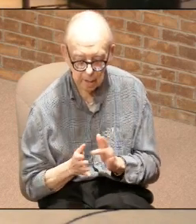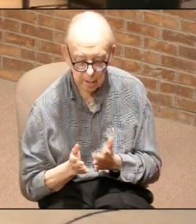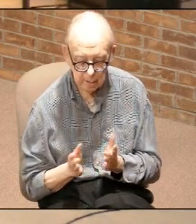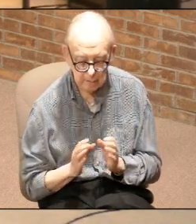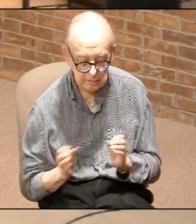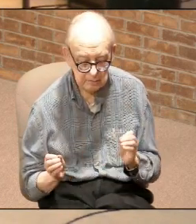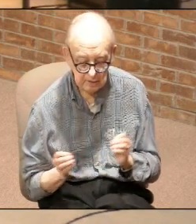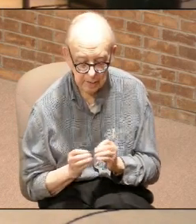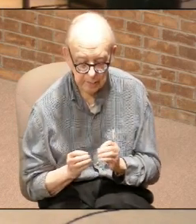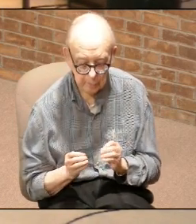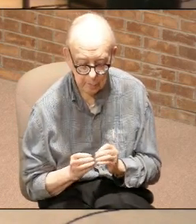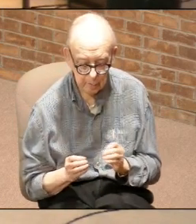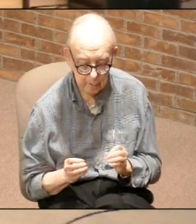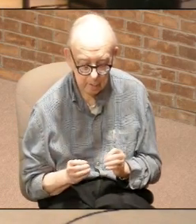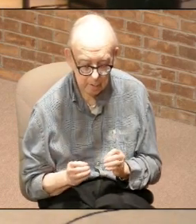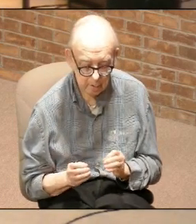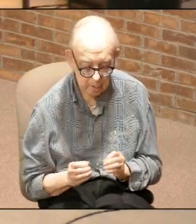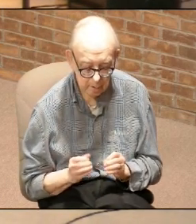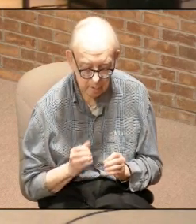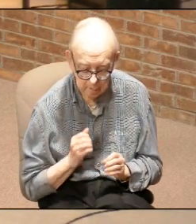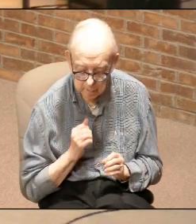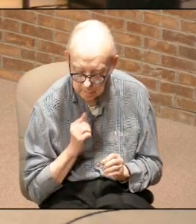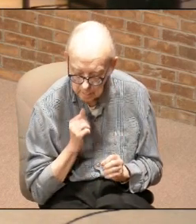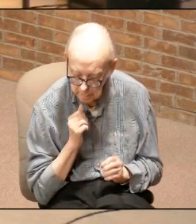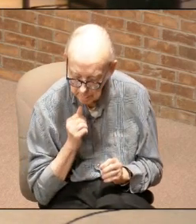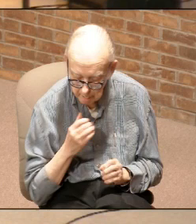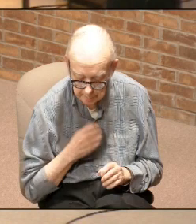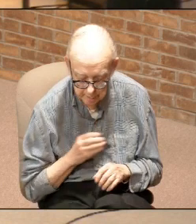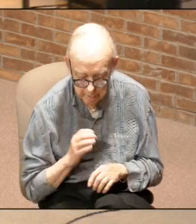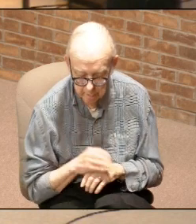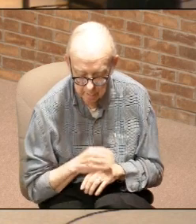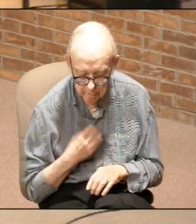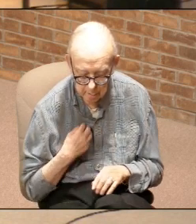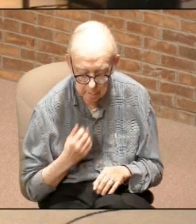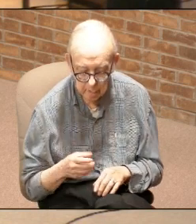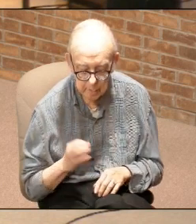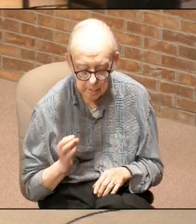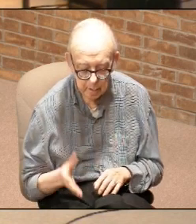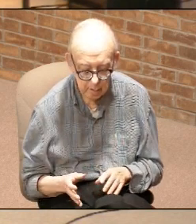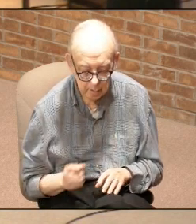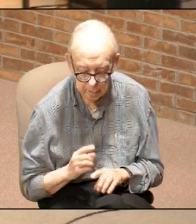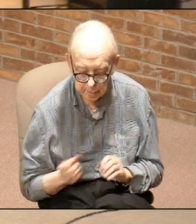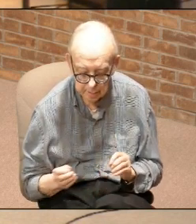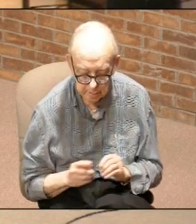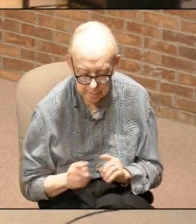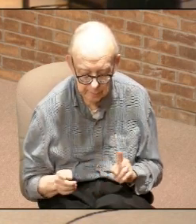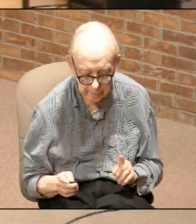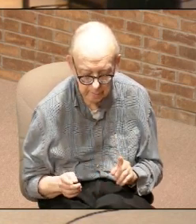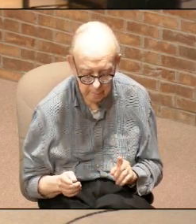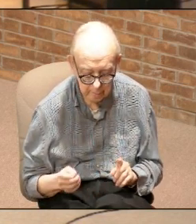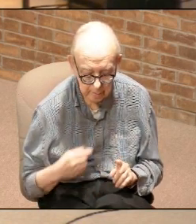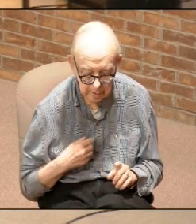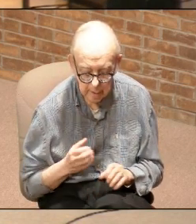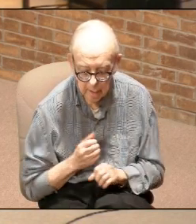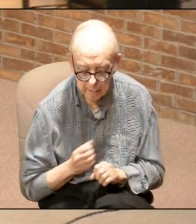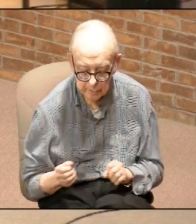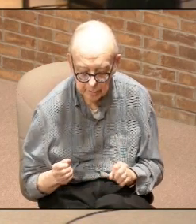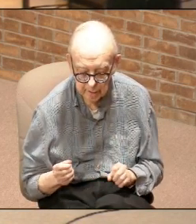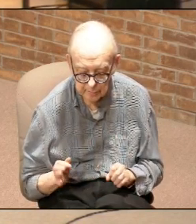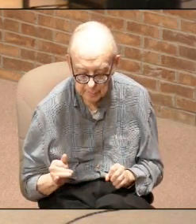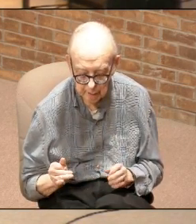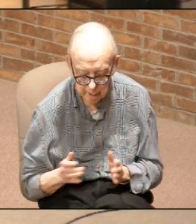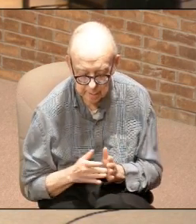nothing else not my church membership not me being a pastor or anything else i'm saved by him